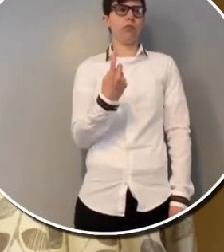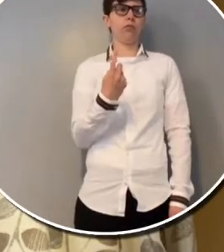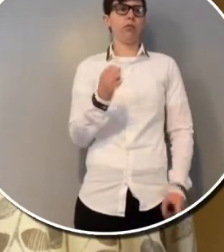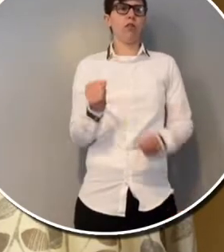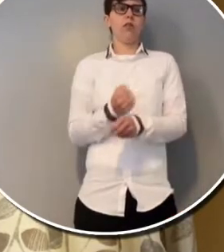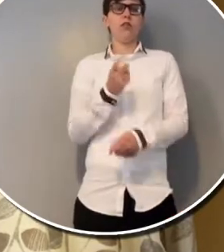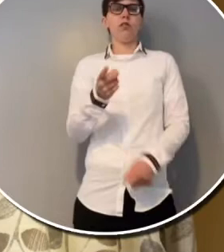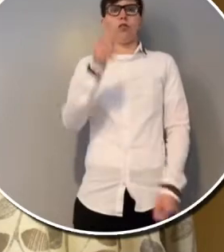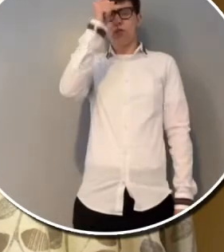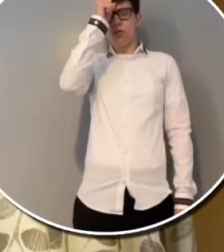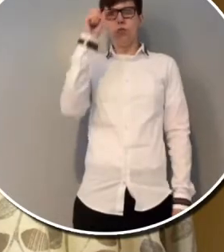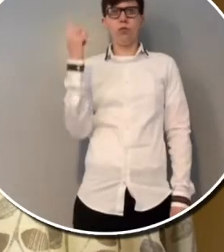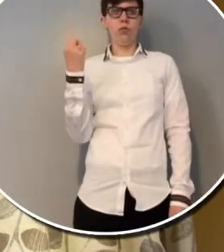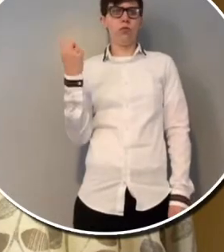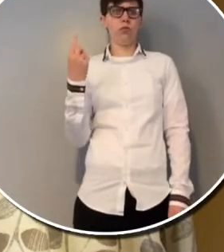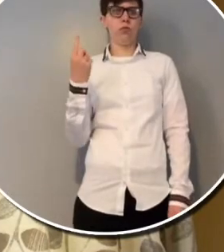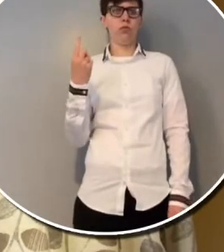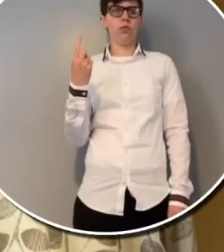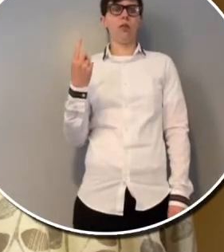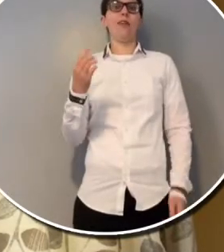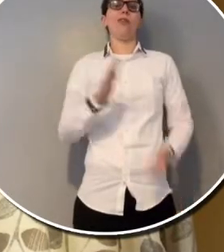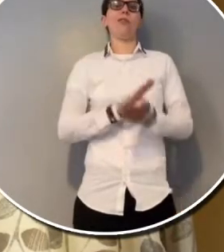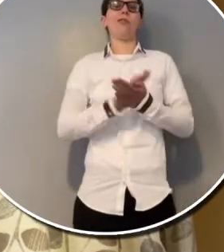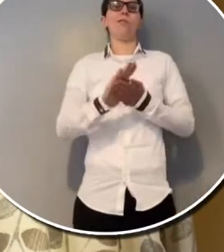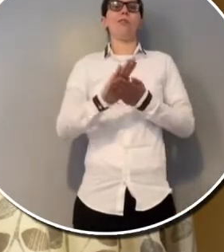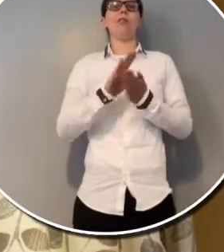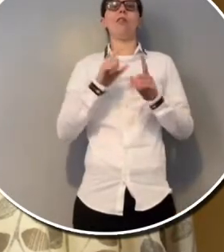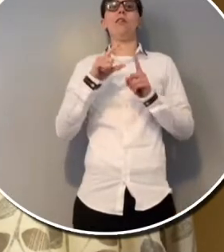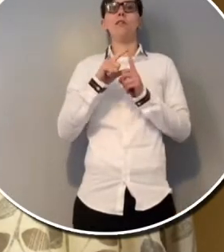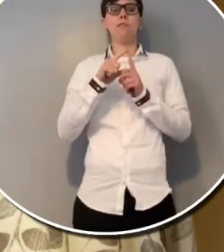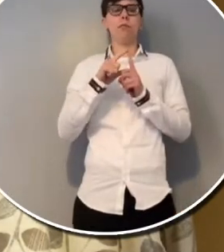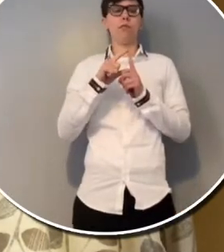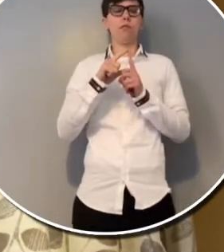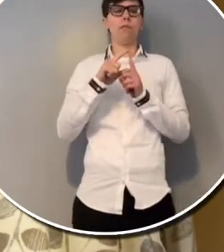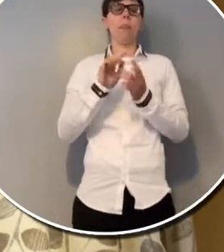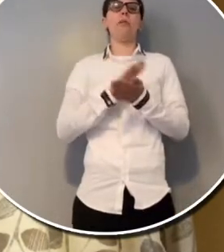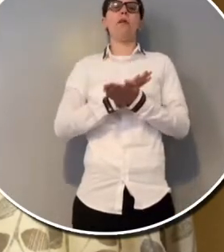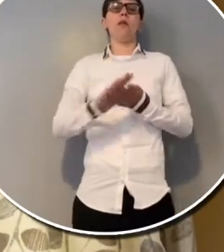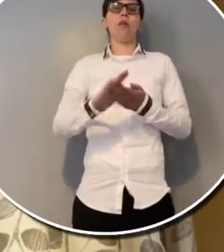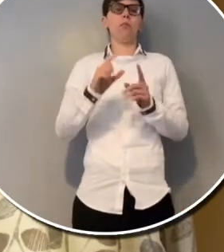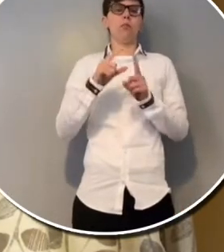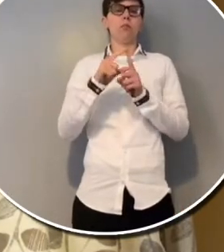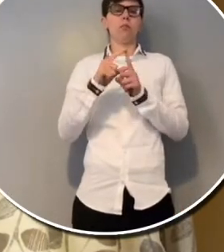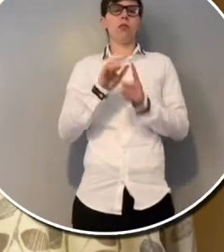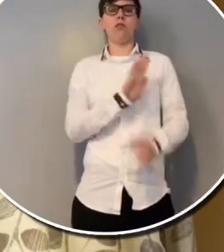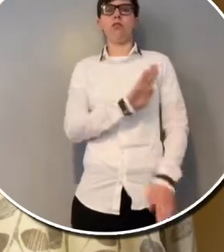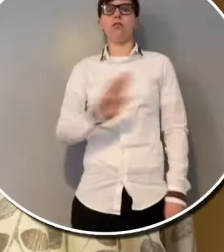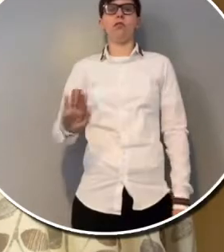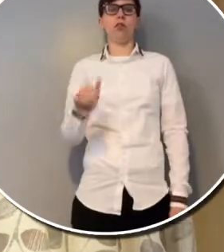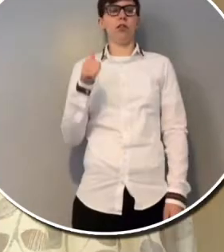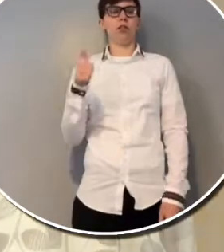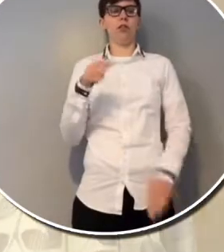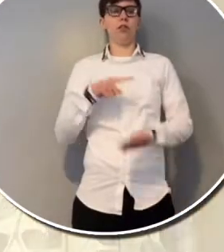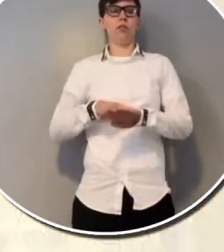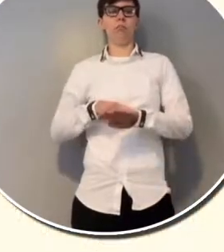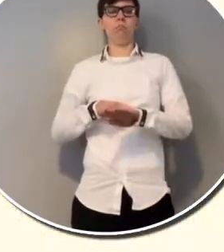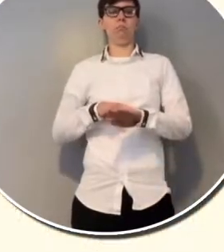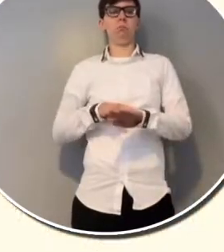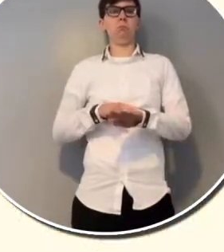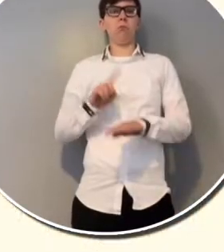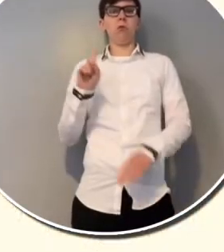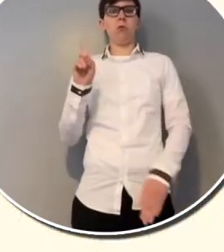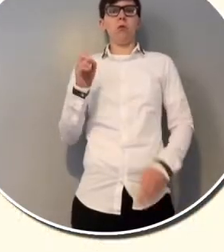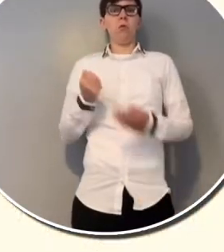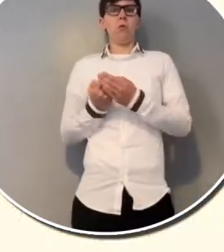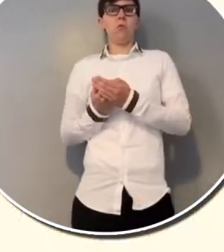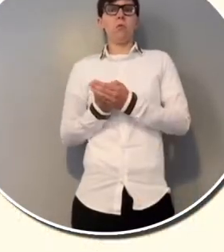him? He was sitting on a wall and he fell off. Do we all know the song? We all know the rhyme for Humpty Dumpty. Right,